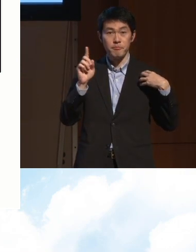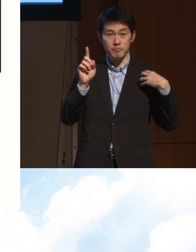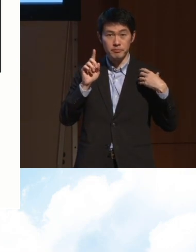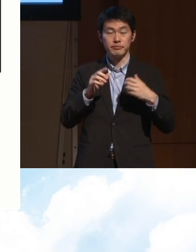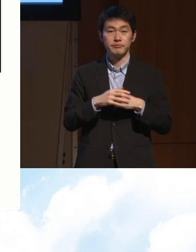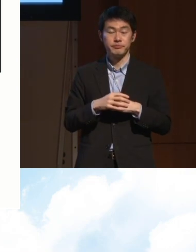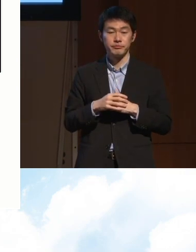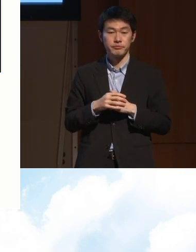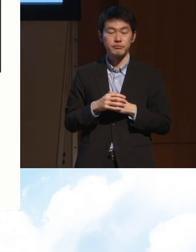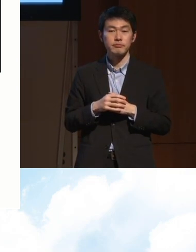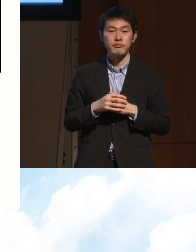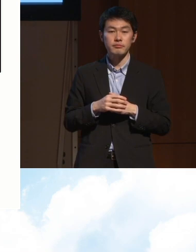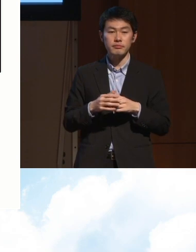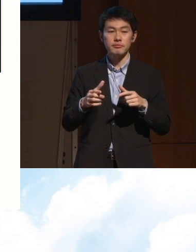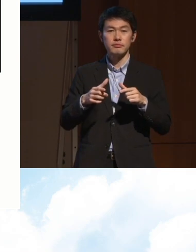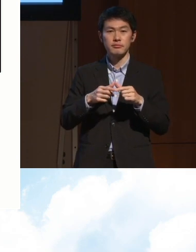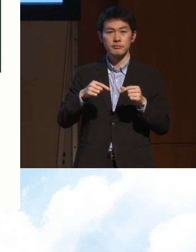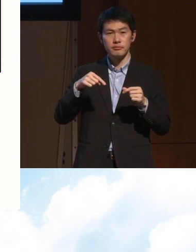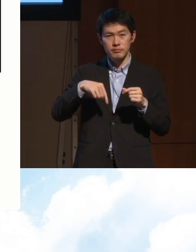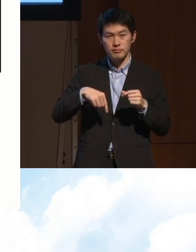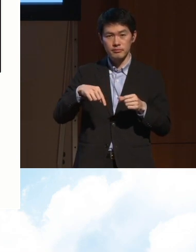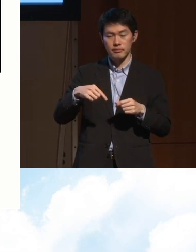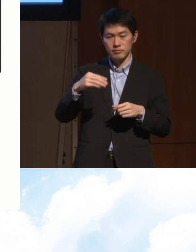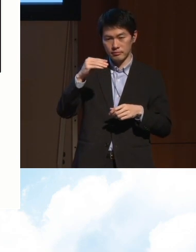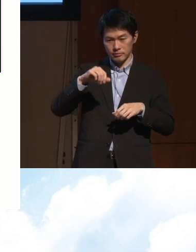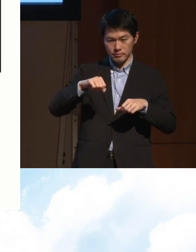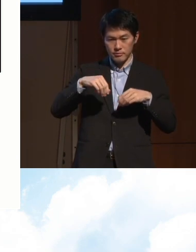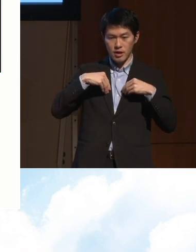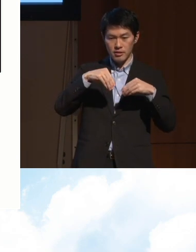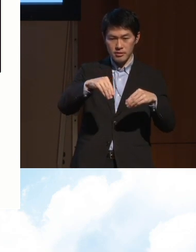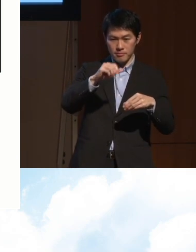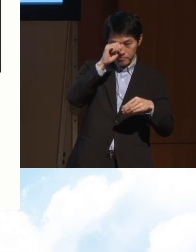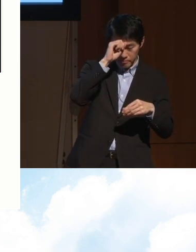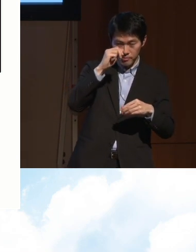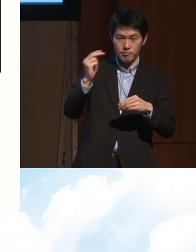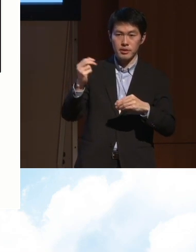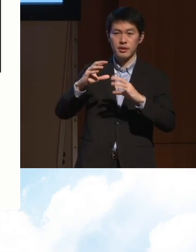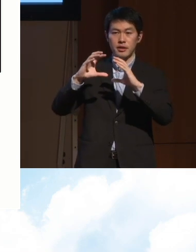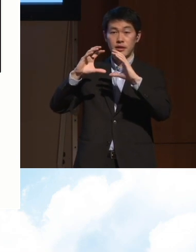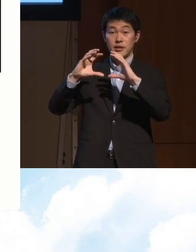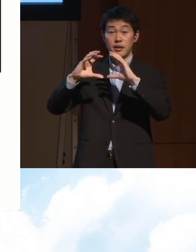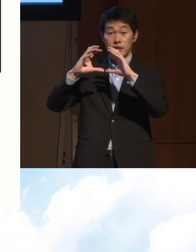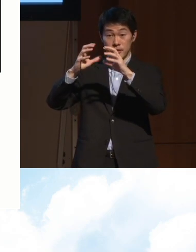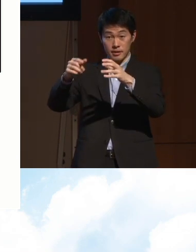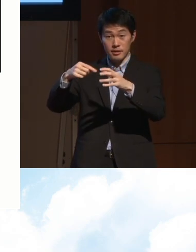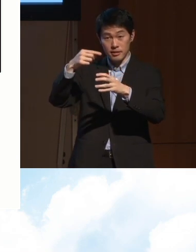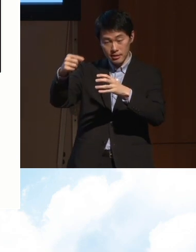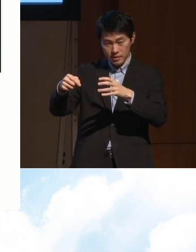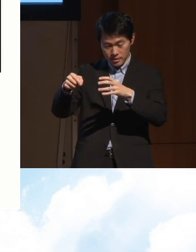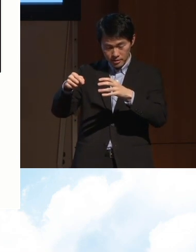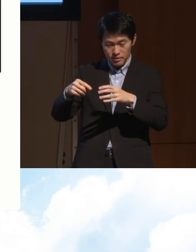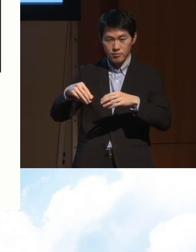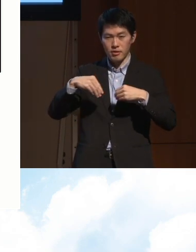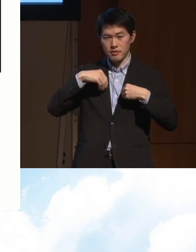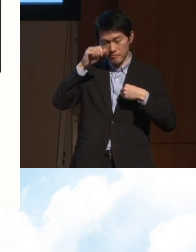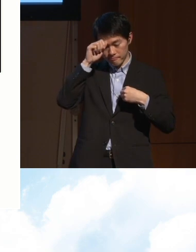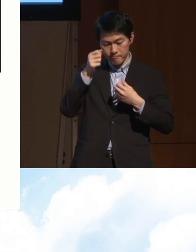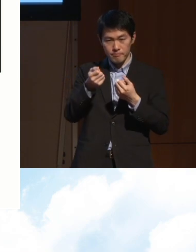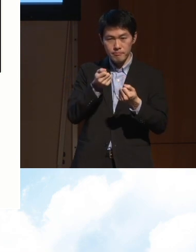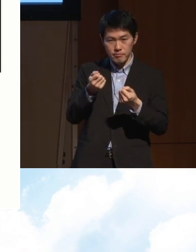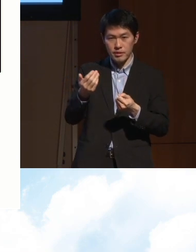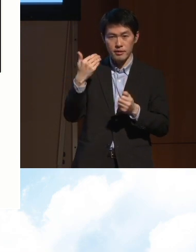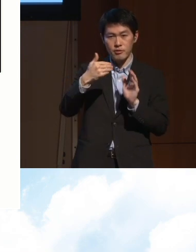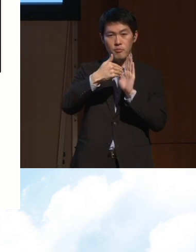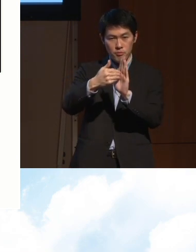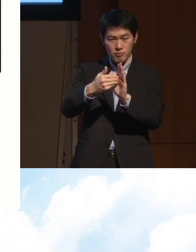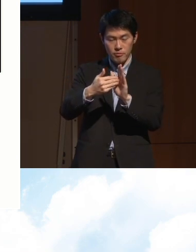in Japan and the world towards infectious disease control. And this institute has